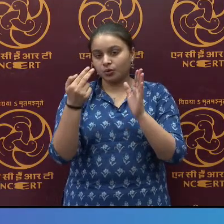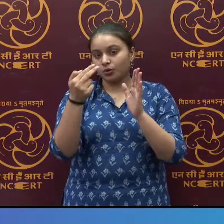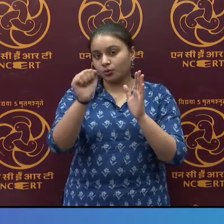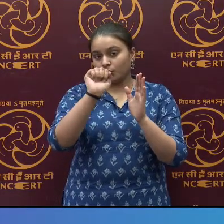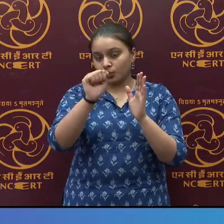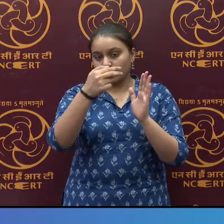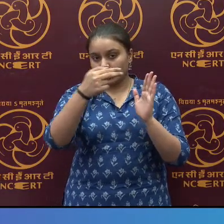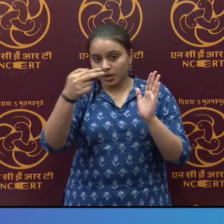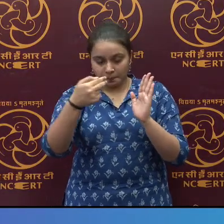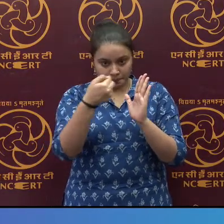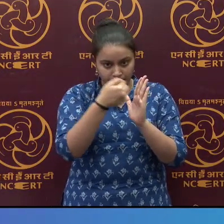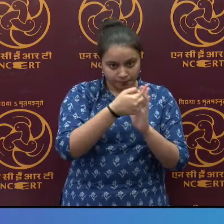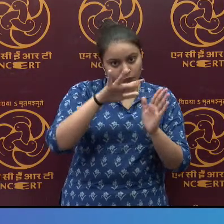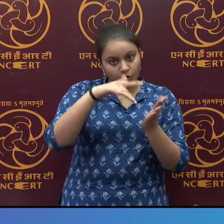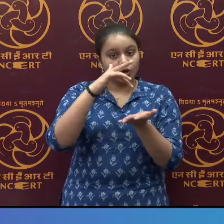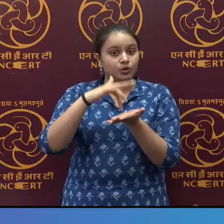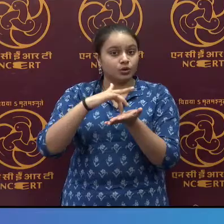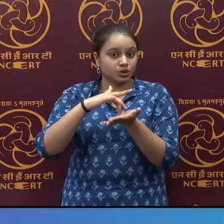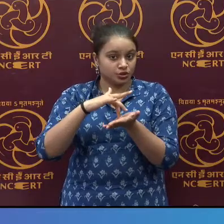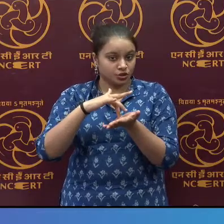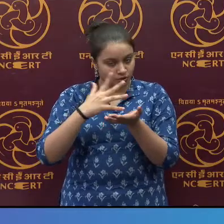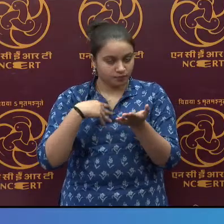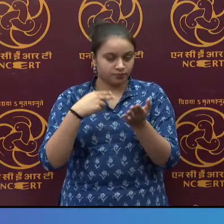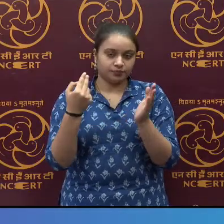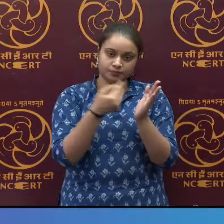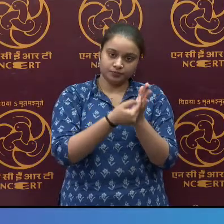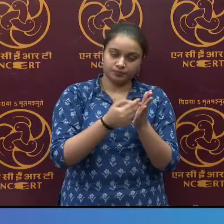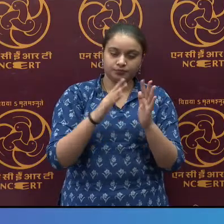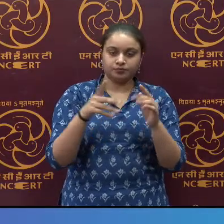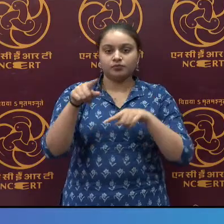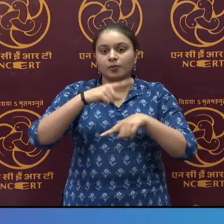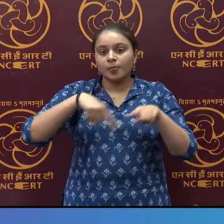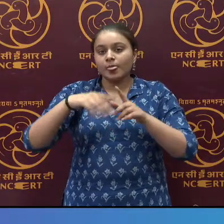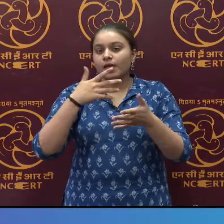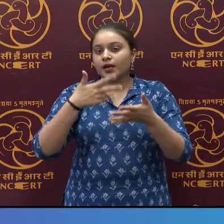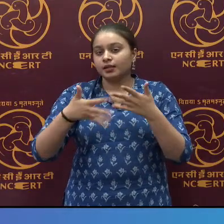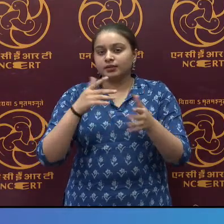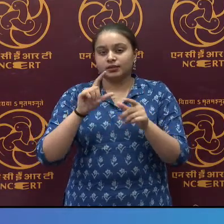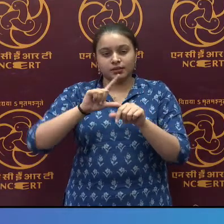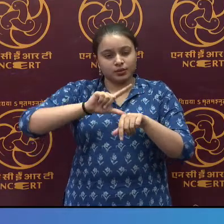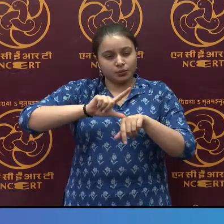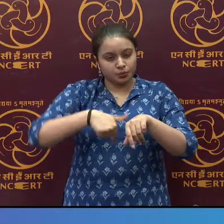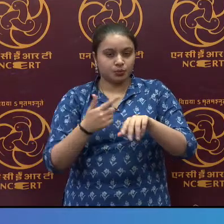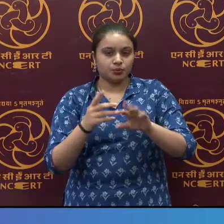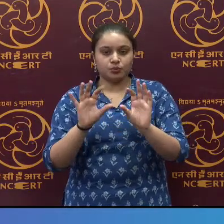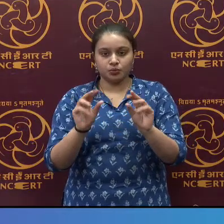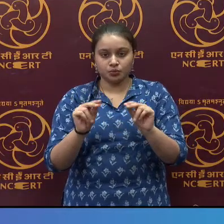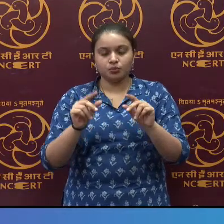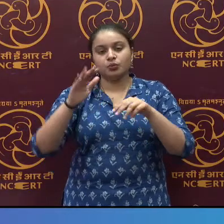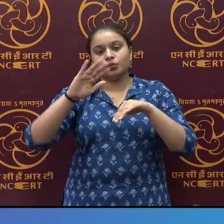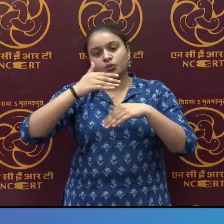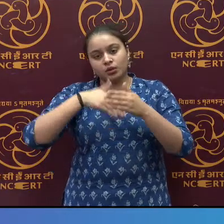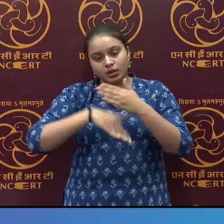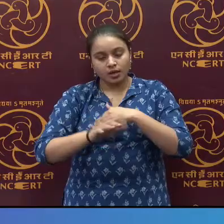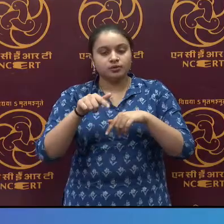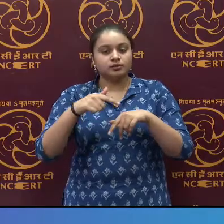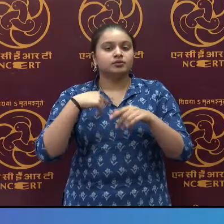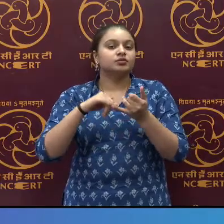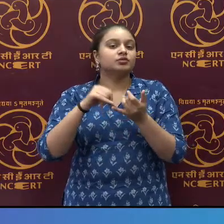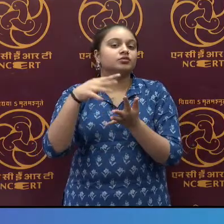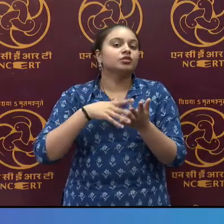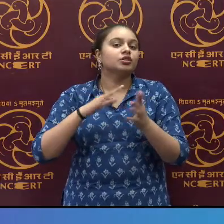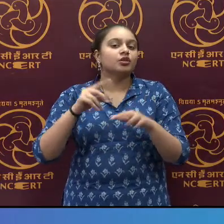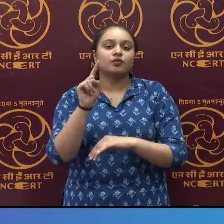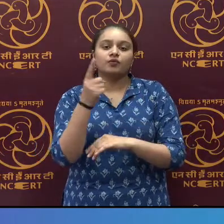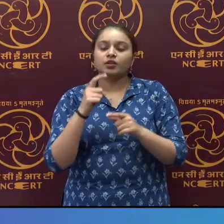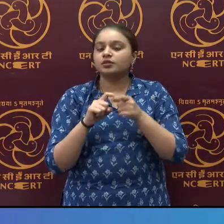your location while writing in that message. Alright, without any further ado, let us get into the session, and my first question to